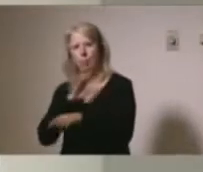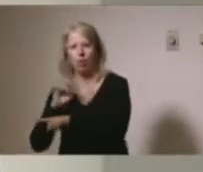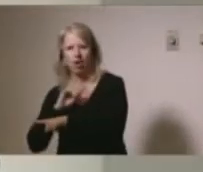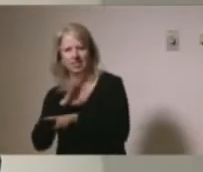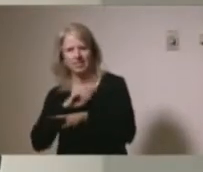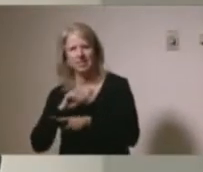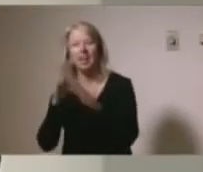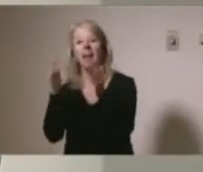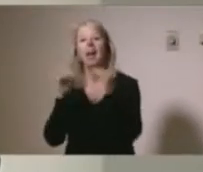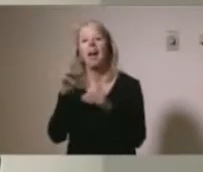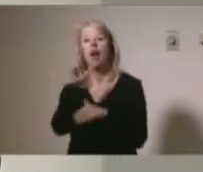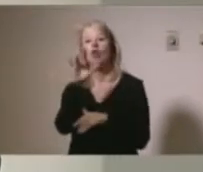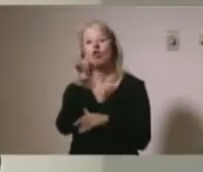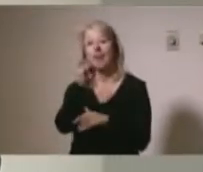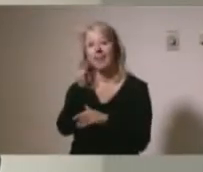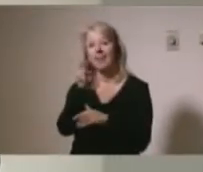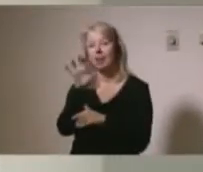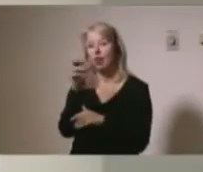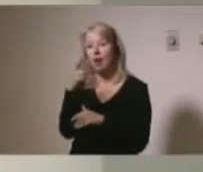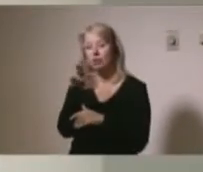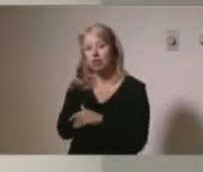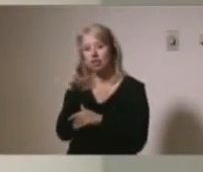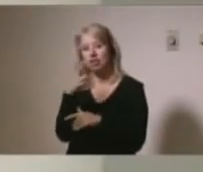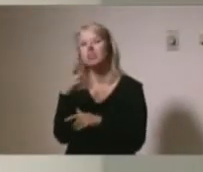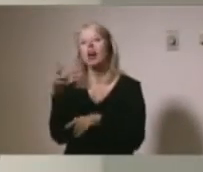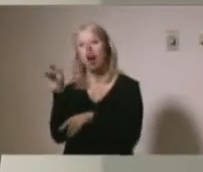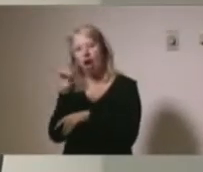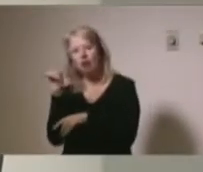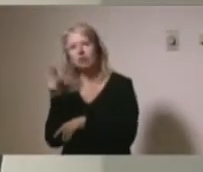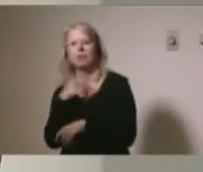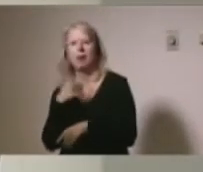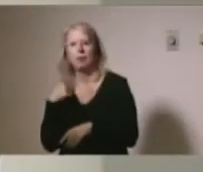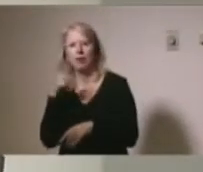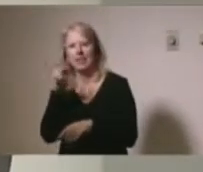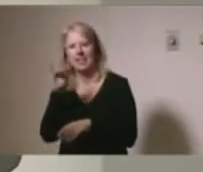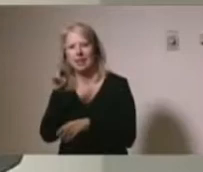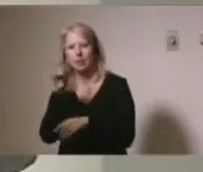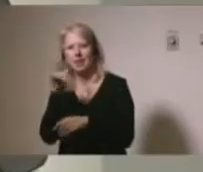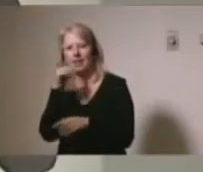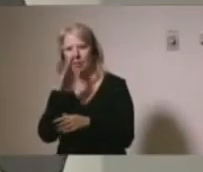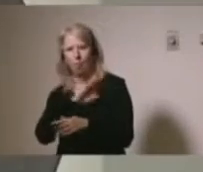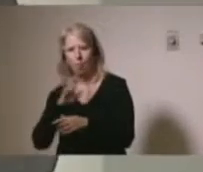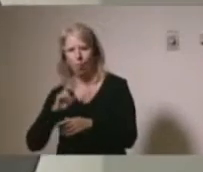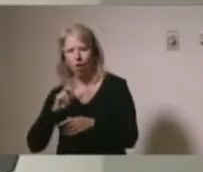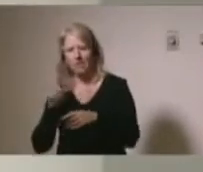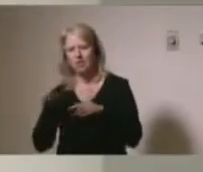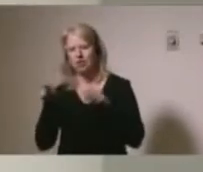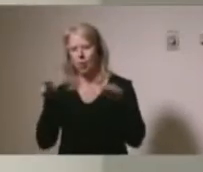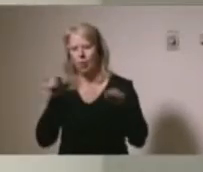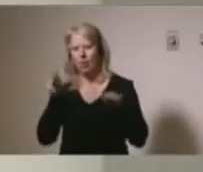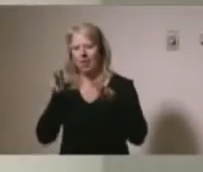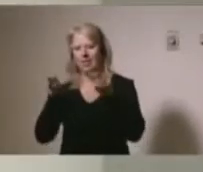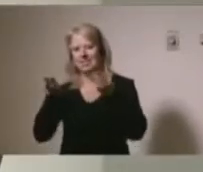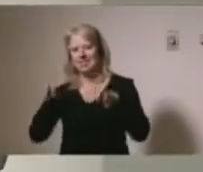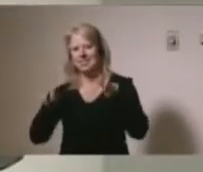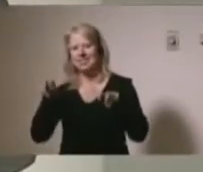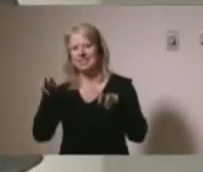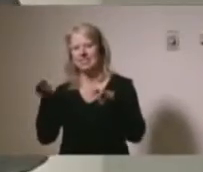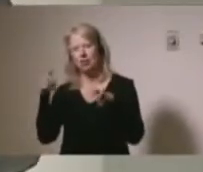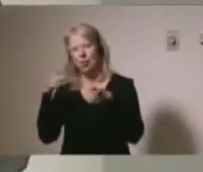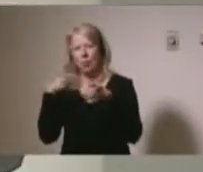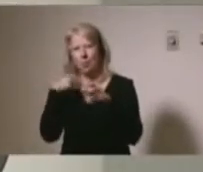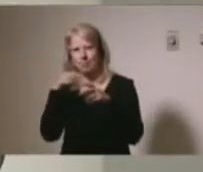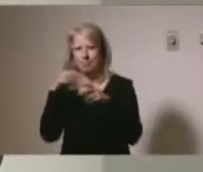Brian Roach, is a member of the Kiwi Bank board. So, speaking to this, and I had some sort